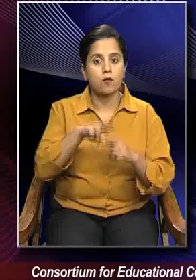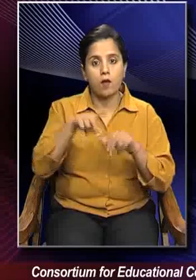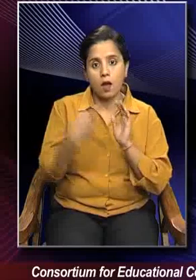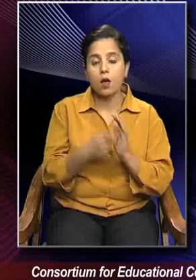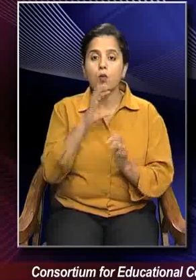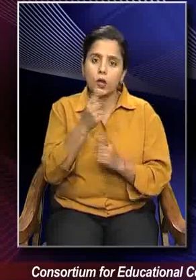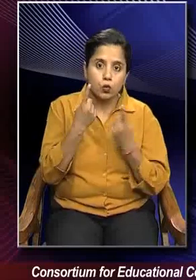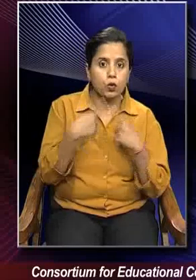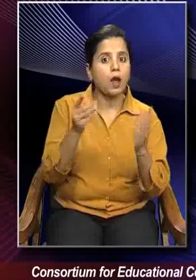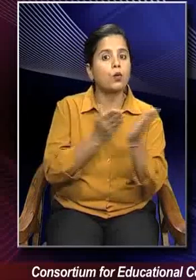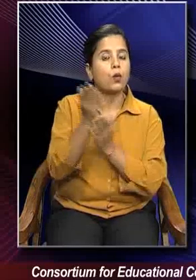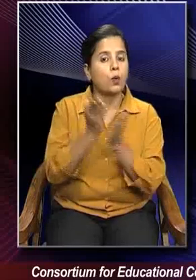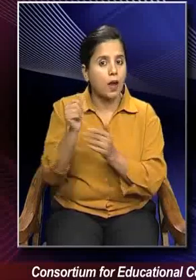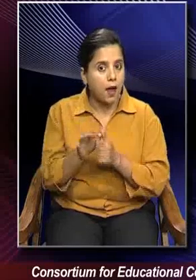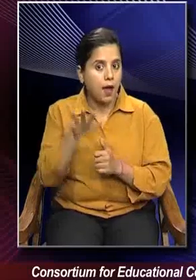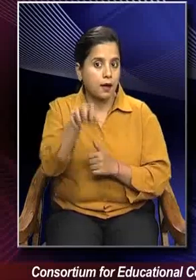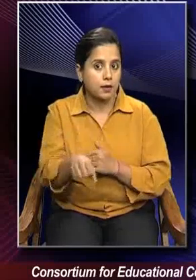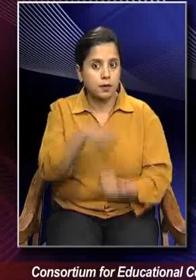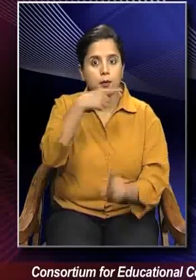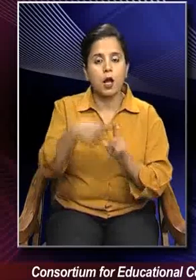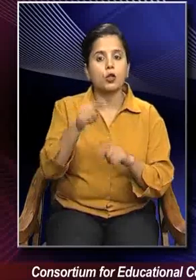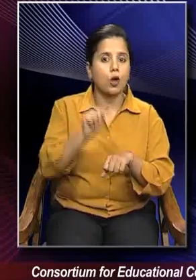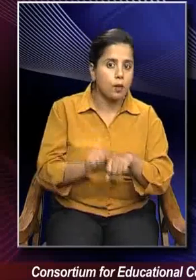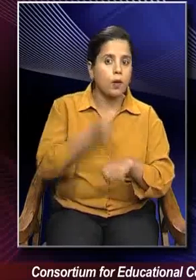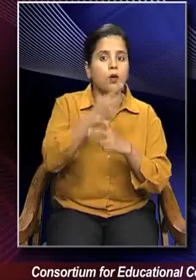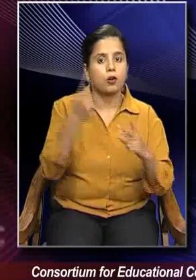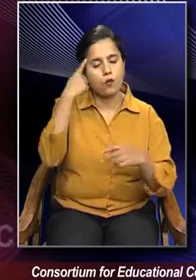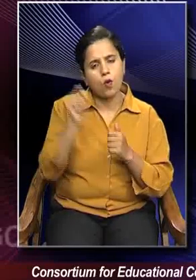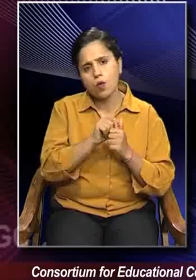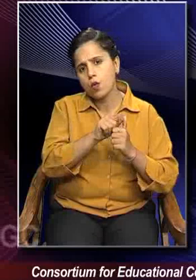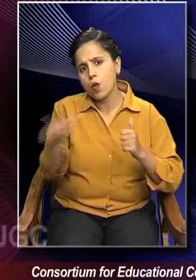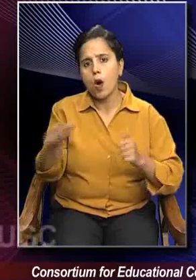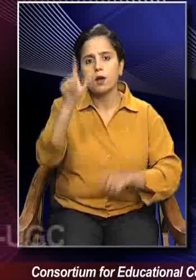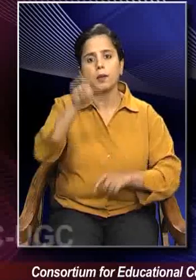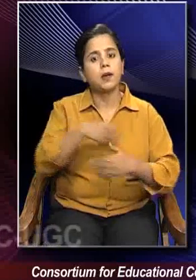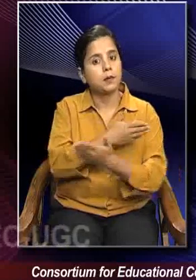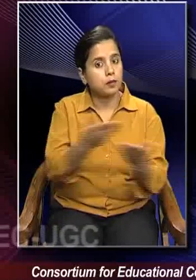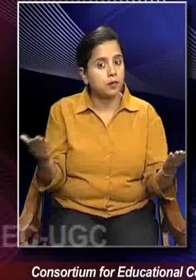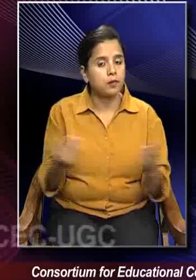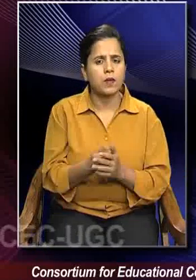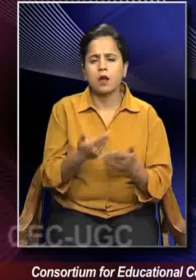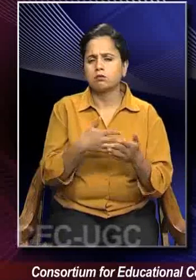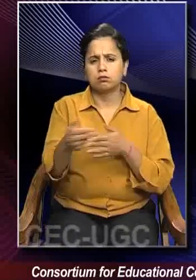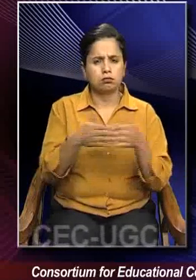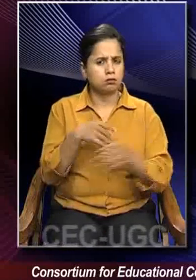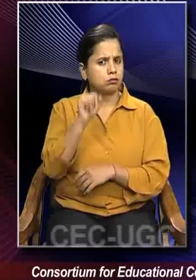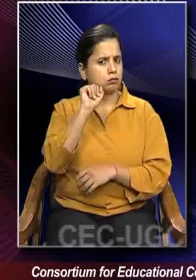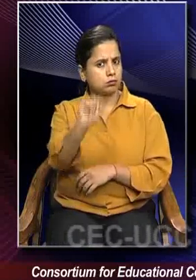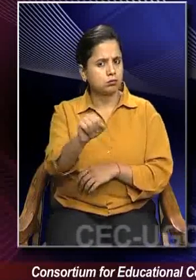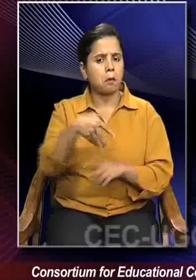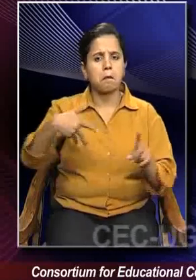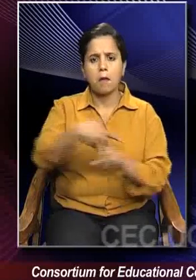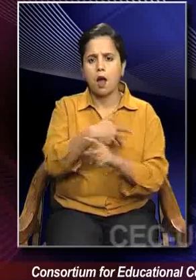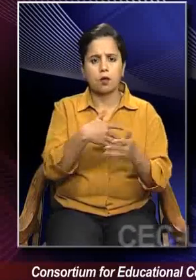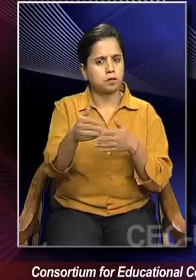treatment, access, and opportunities for all the individual regardless of their